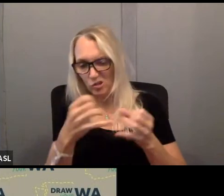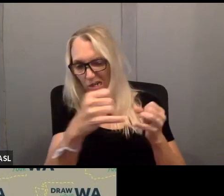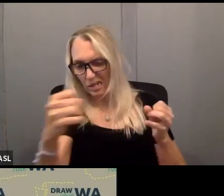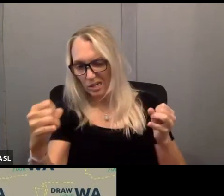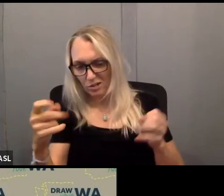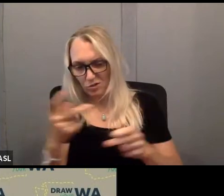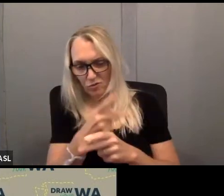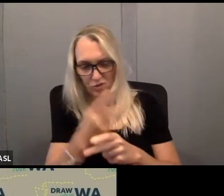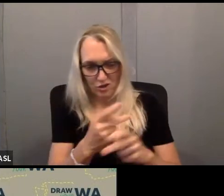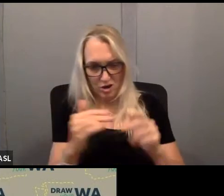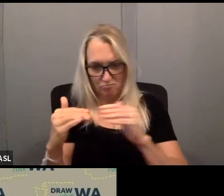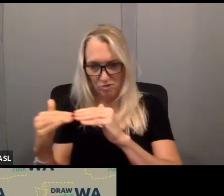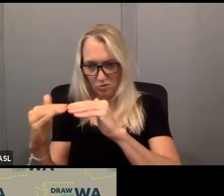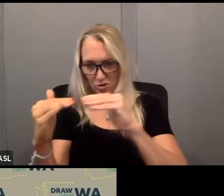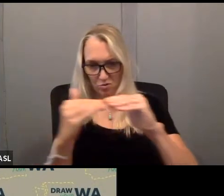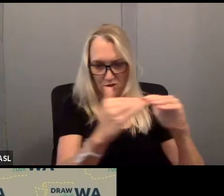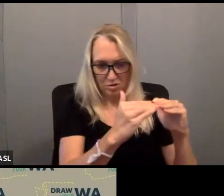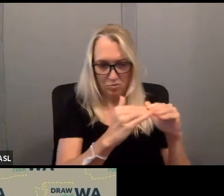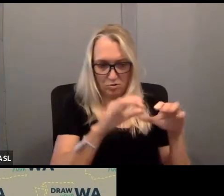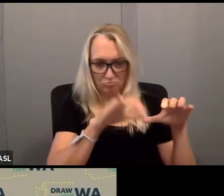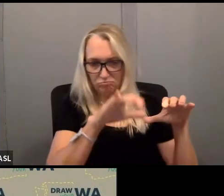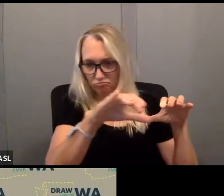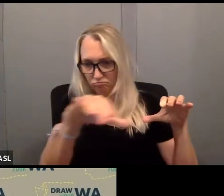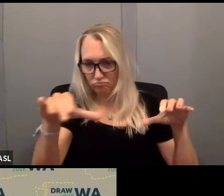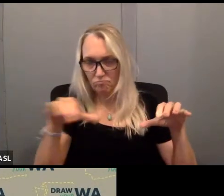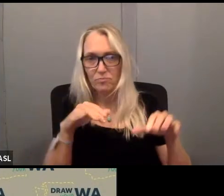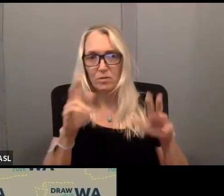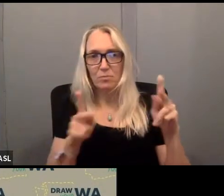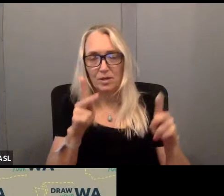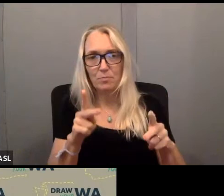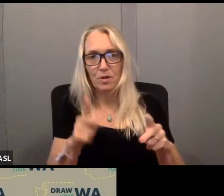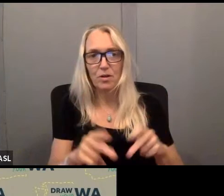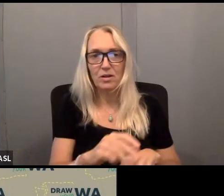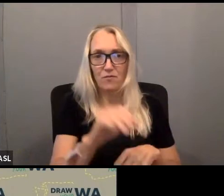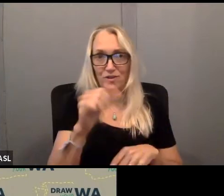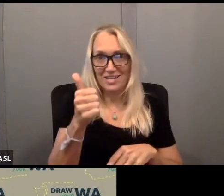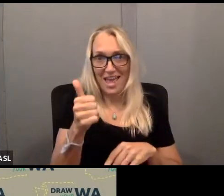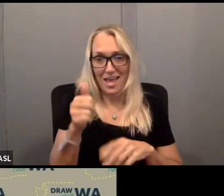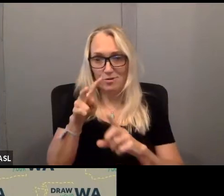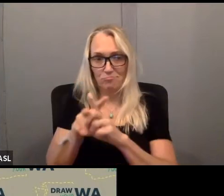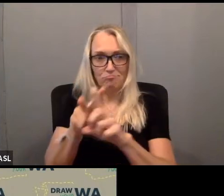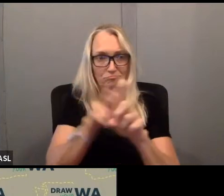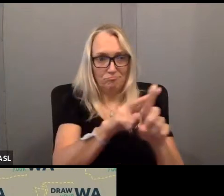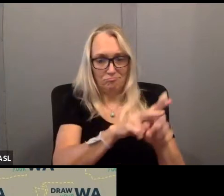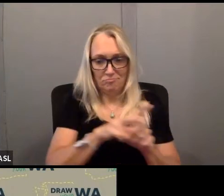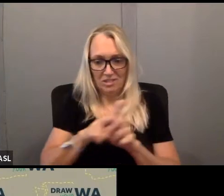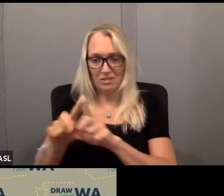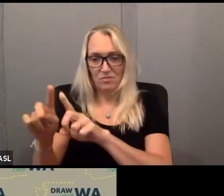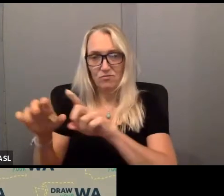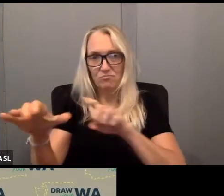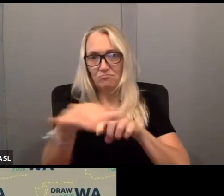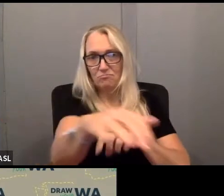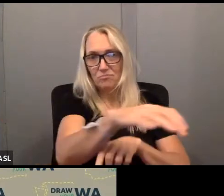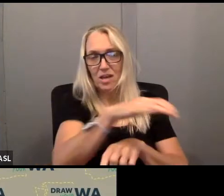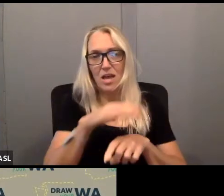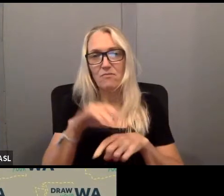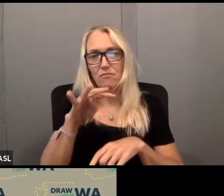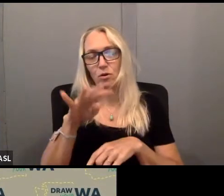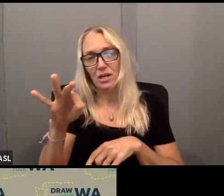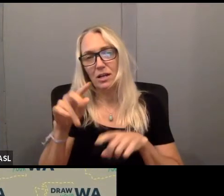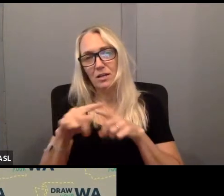as equally as is practical the population among 10 congressional districts and 49 legislative